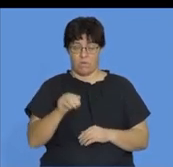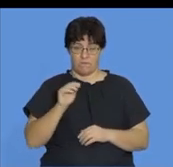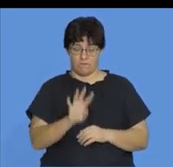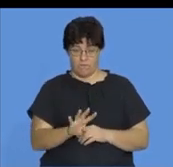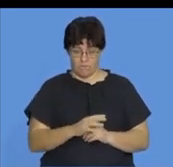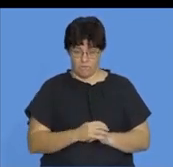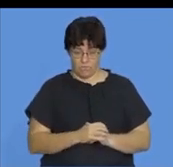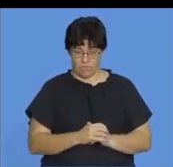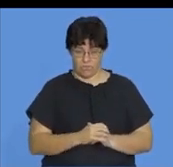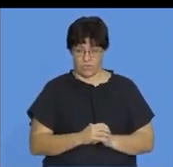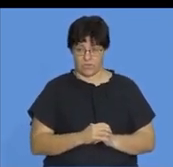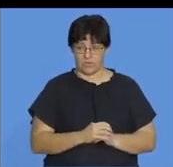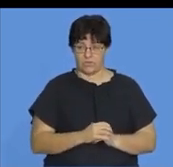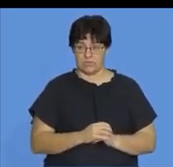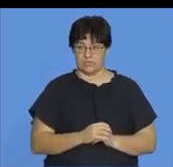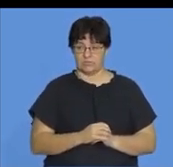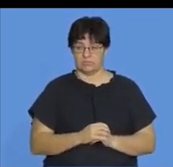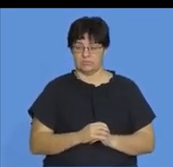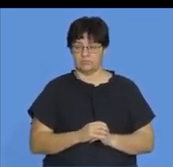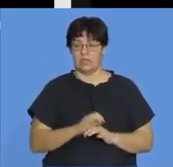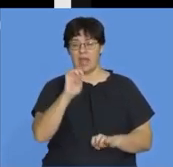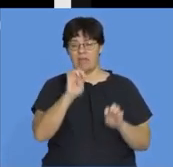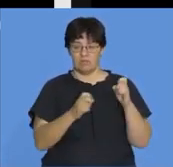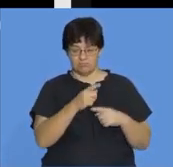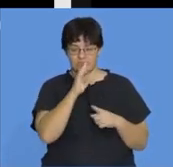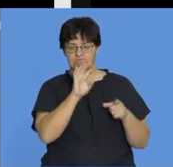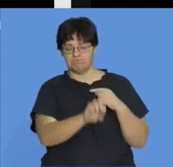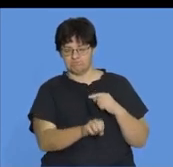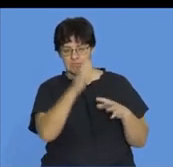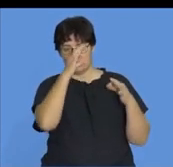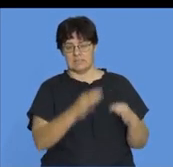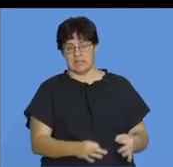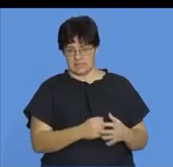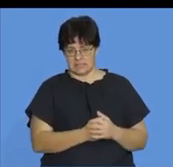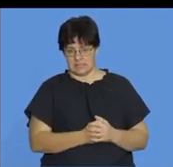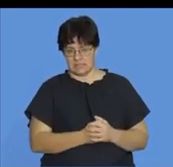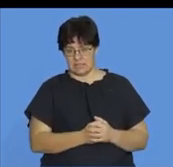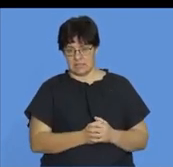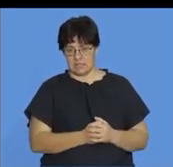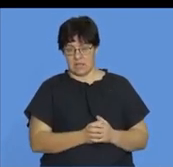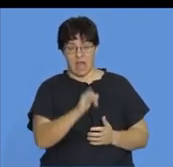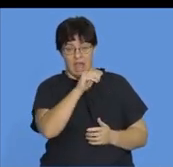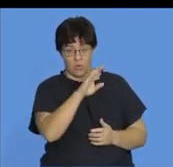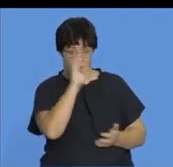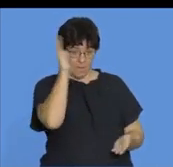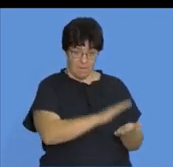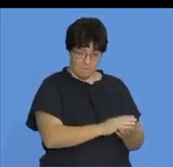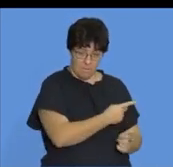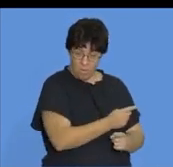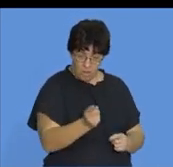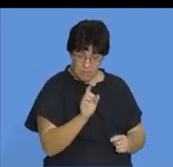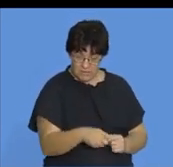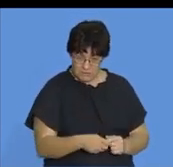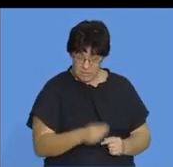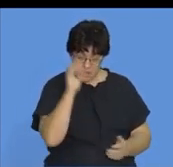4, right? All right, then we can evaluate that and try and decide if indeed all the iron will react. And